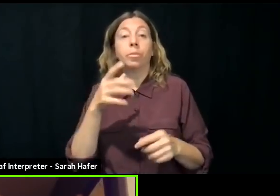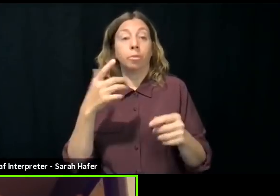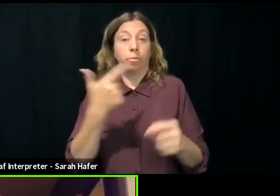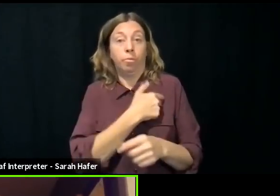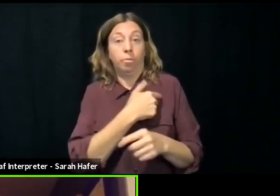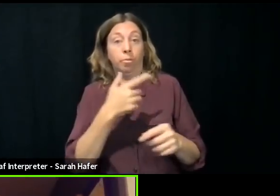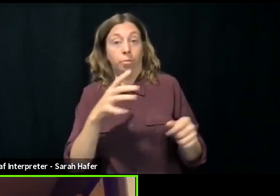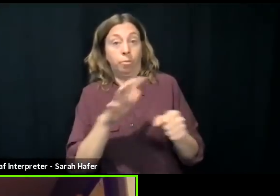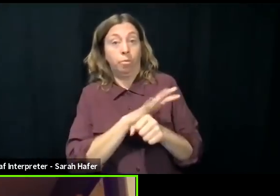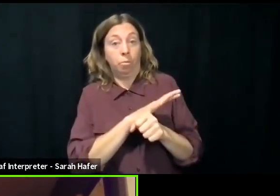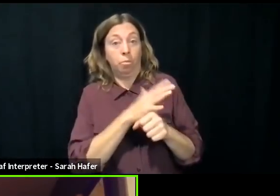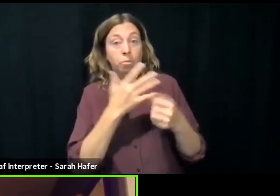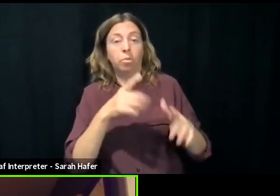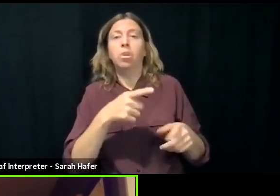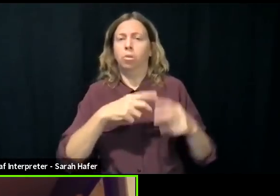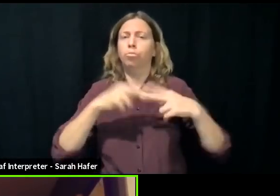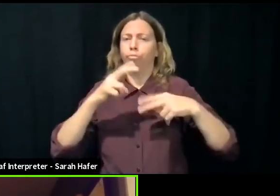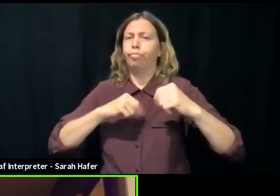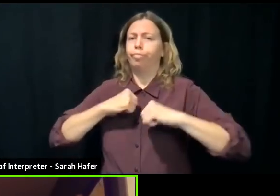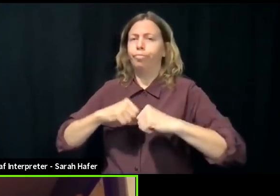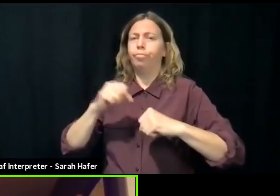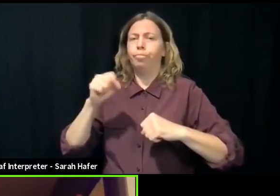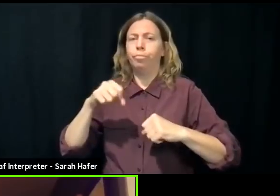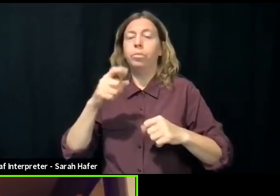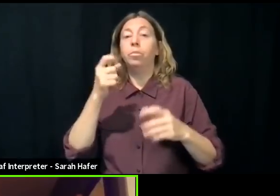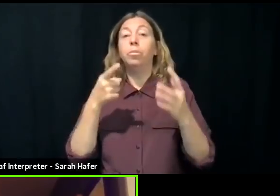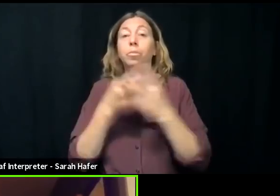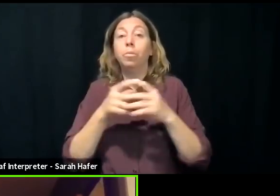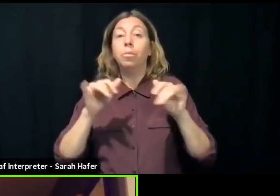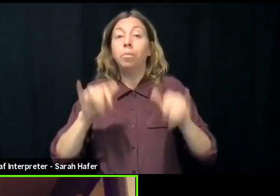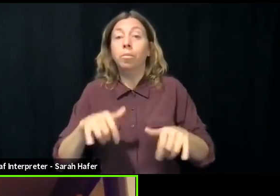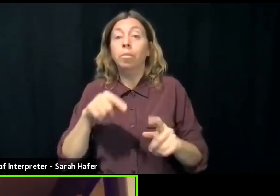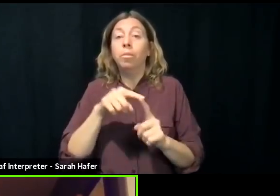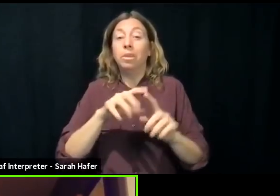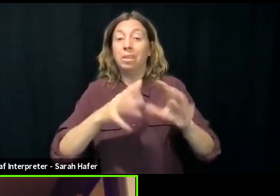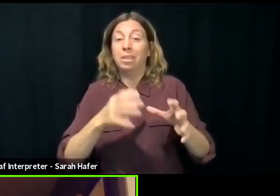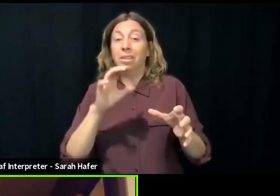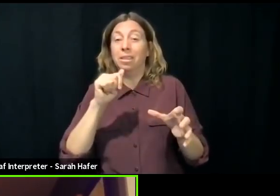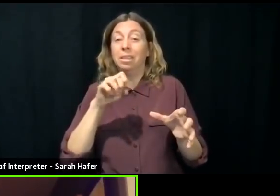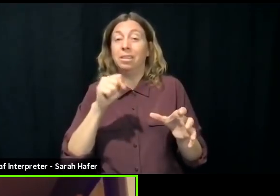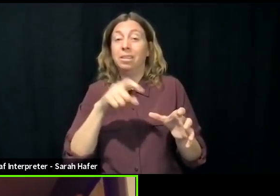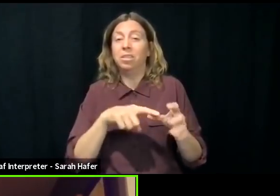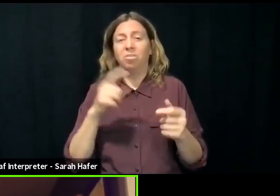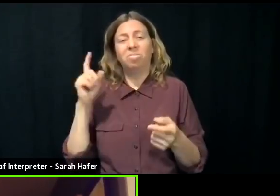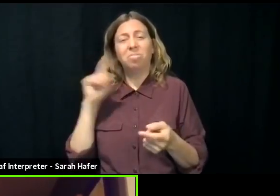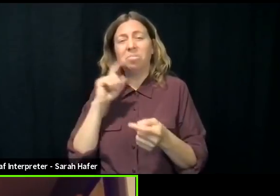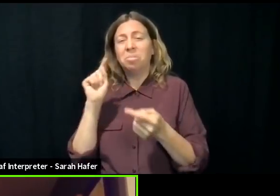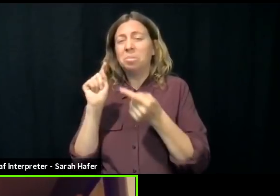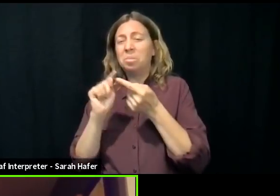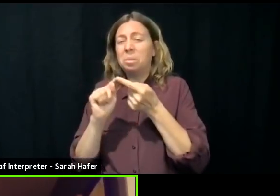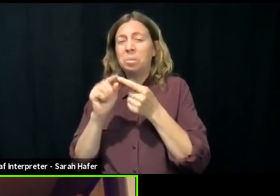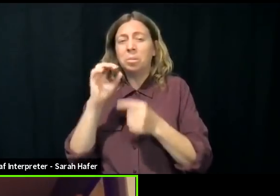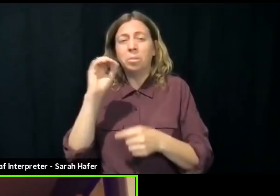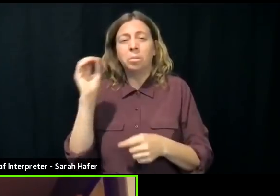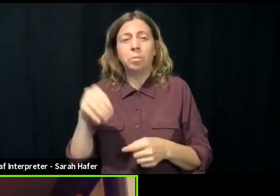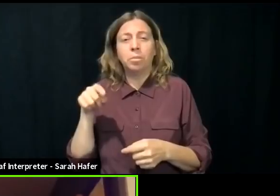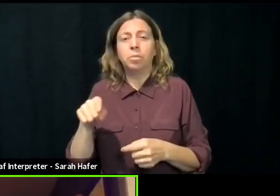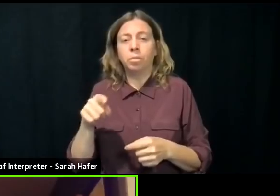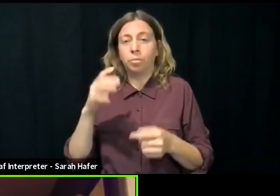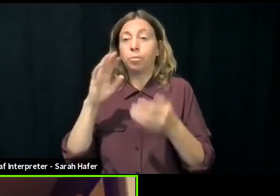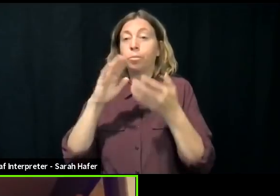because breakthrough cases are just a small percentage of cases that occur in the community, some through community spread, some through spread